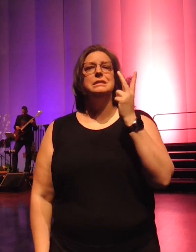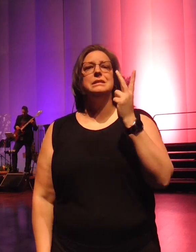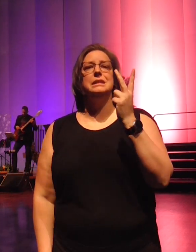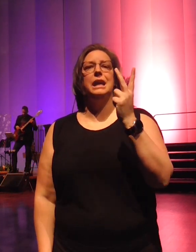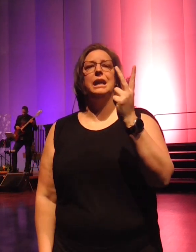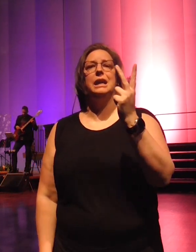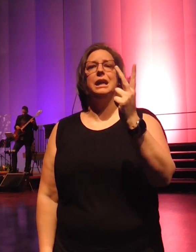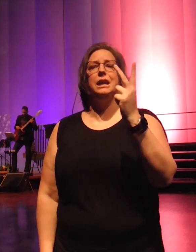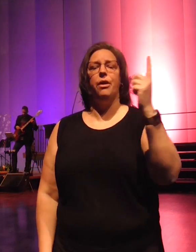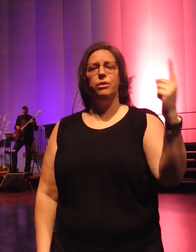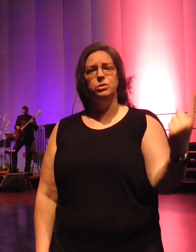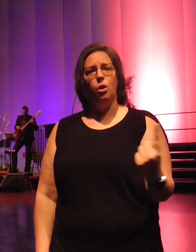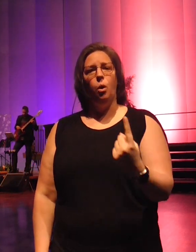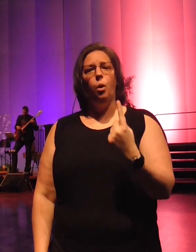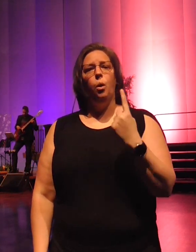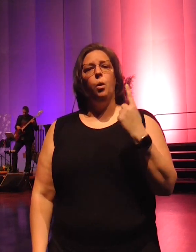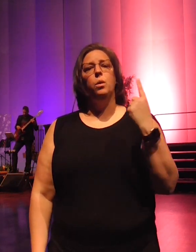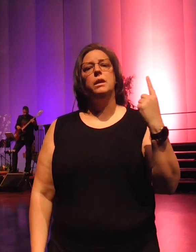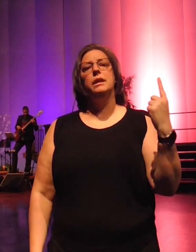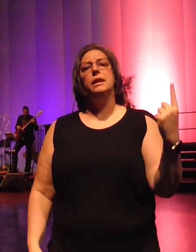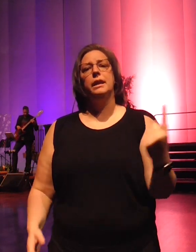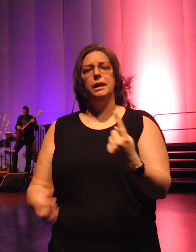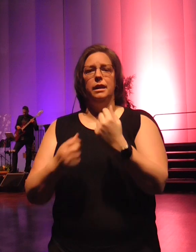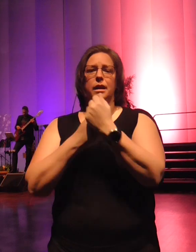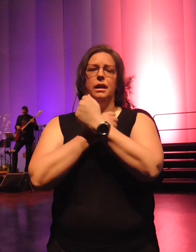there is only